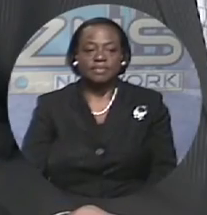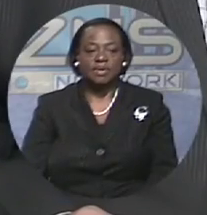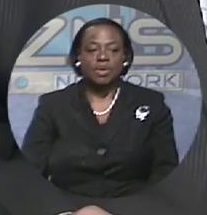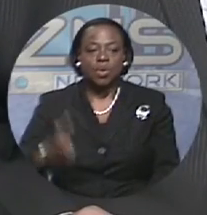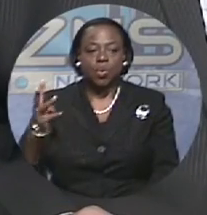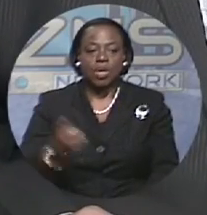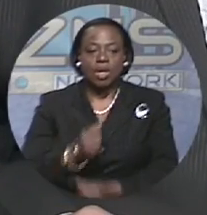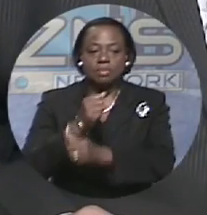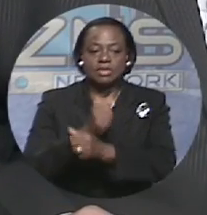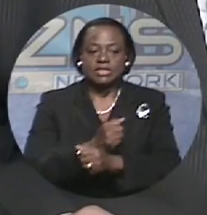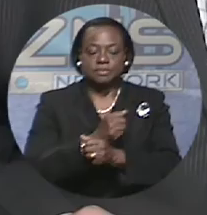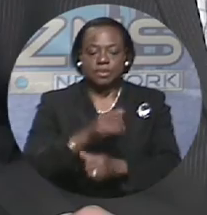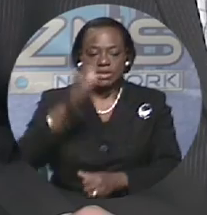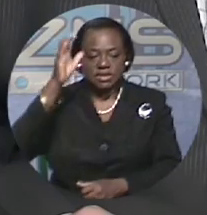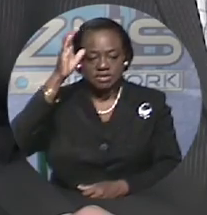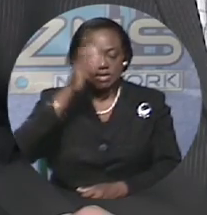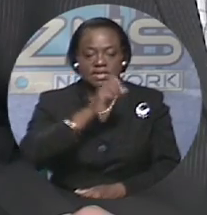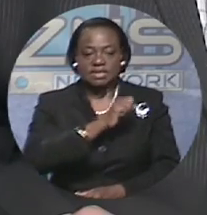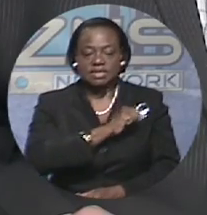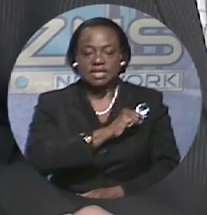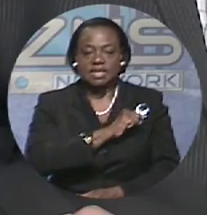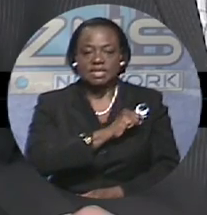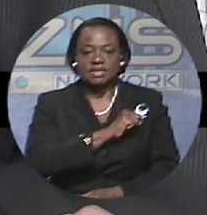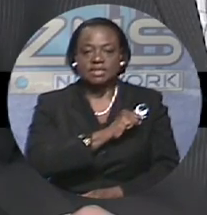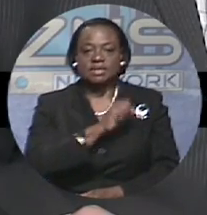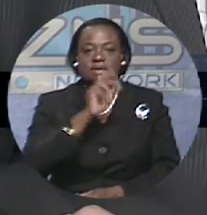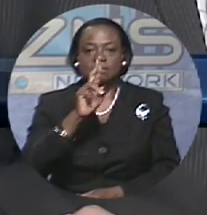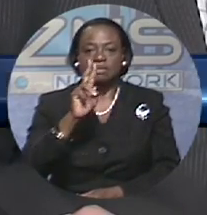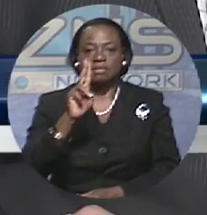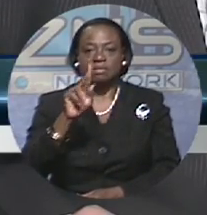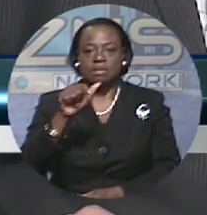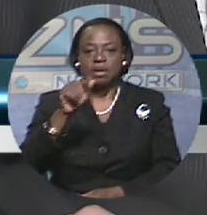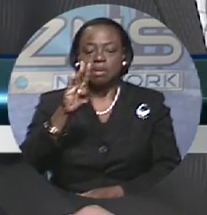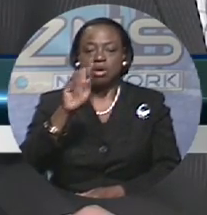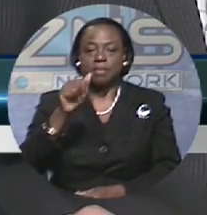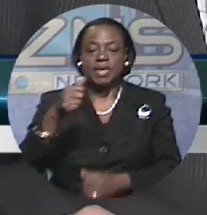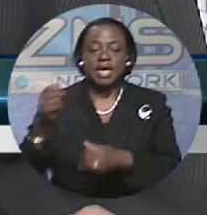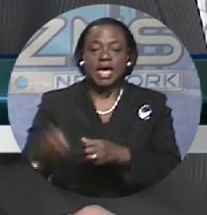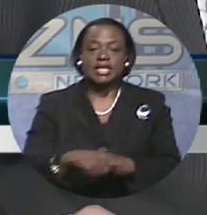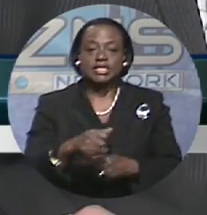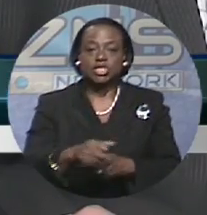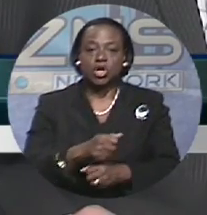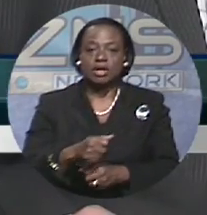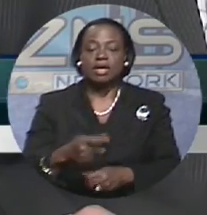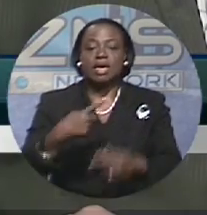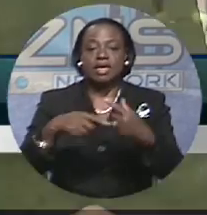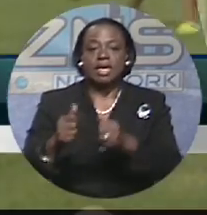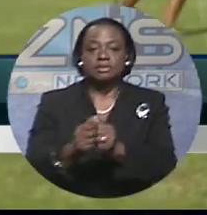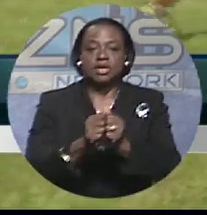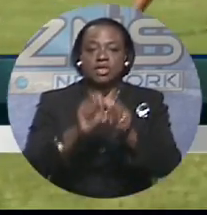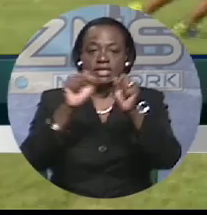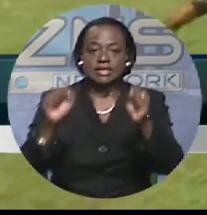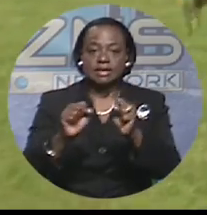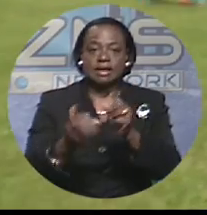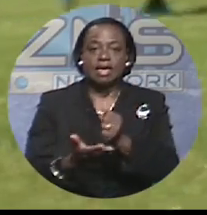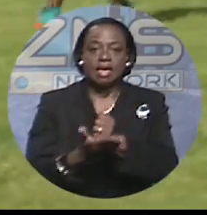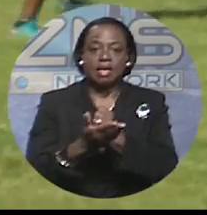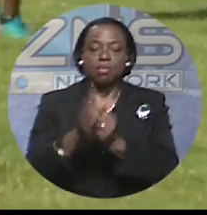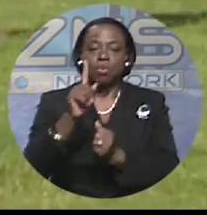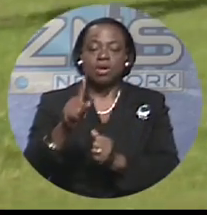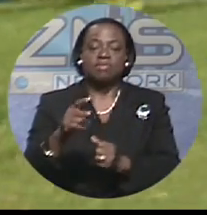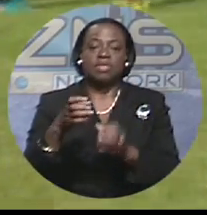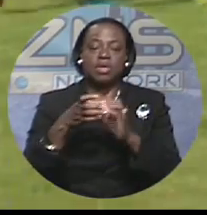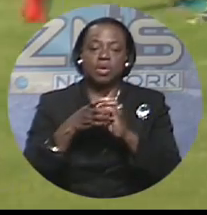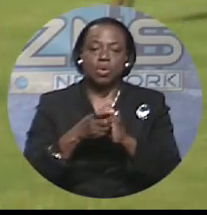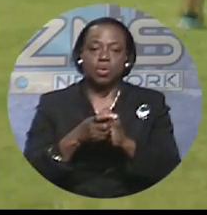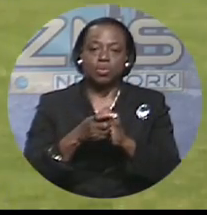Welcome to sports, everybody. I'm Chris Saunders. Those in the rugby and soccer communities came together Saturday to help one of their own. Damien Neville was injured a